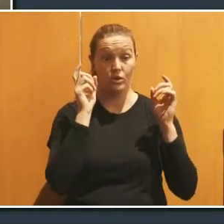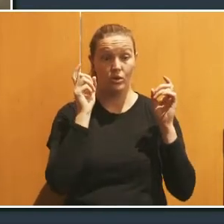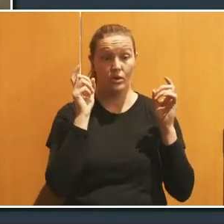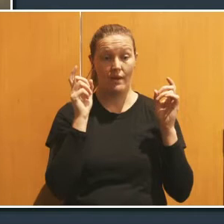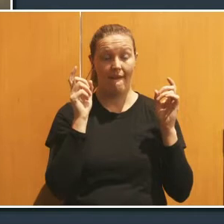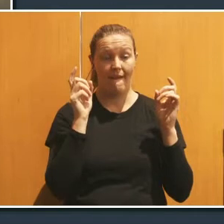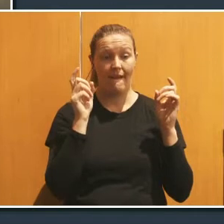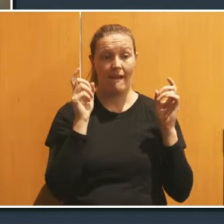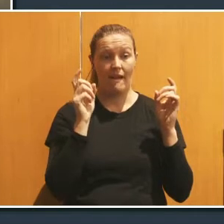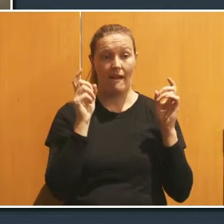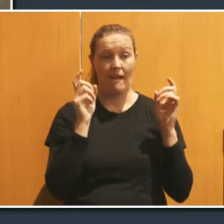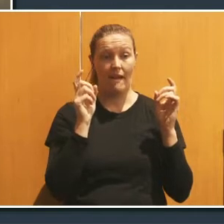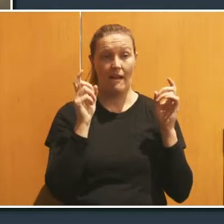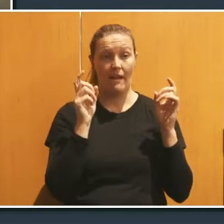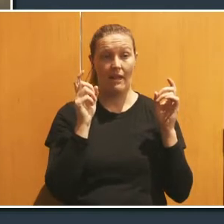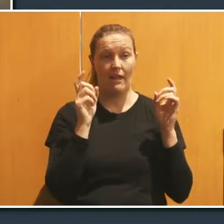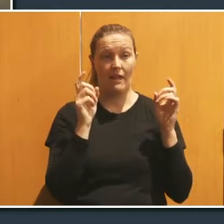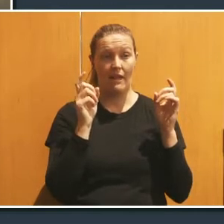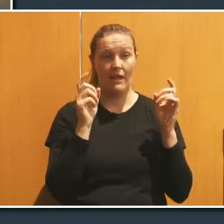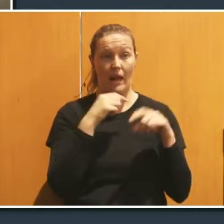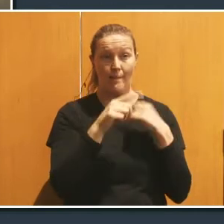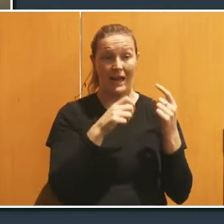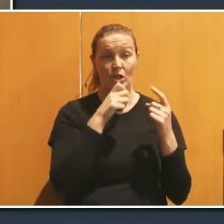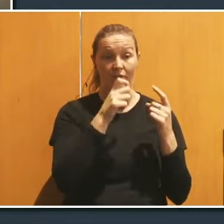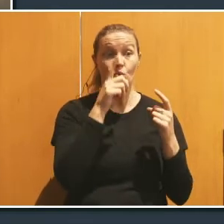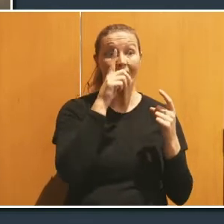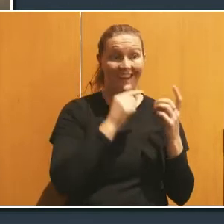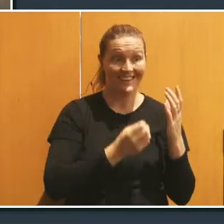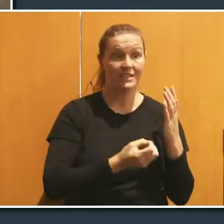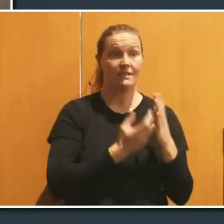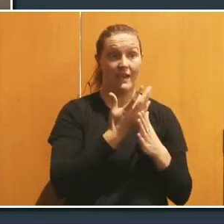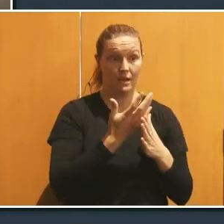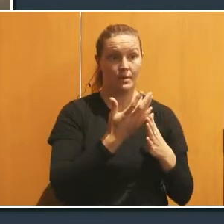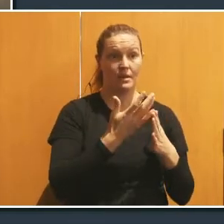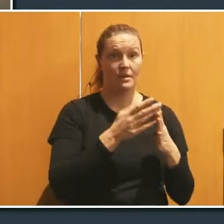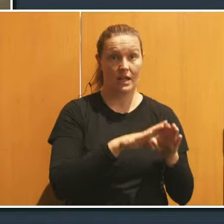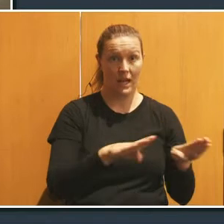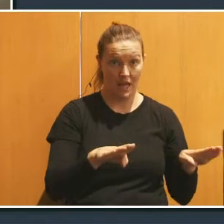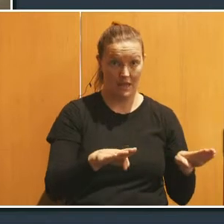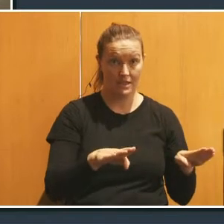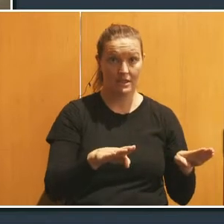whether those parcels of land are developable, or is it about